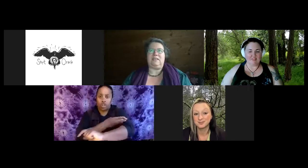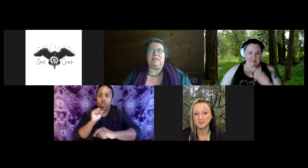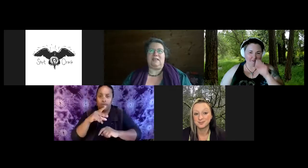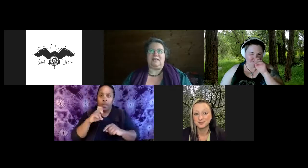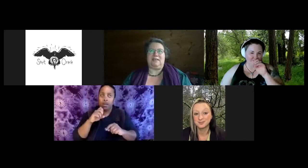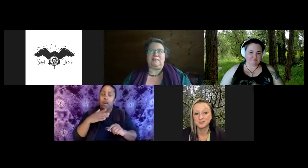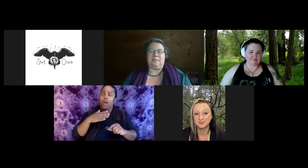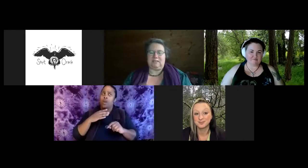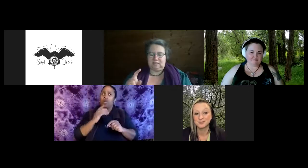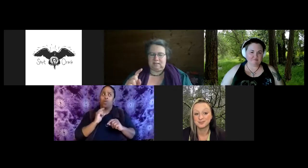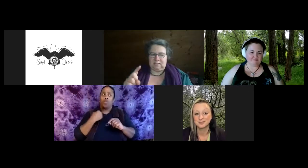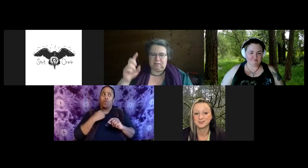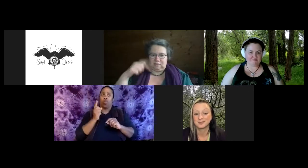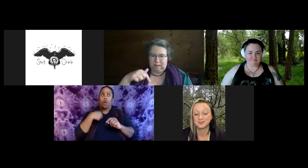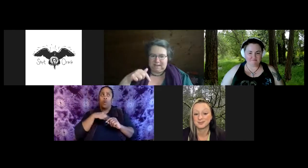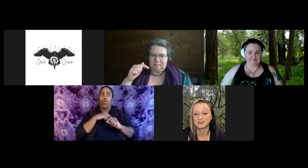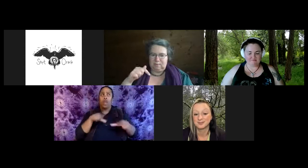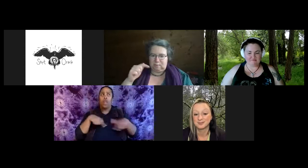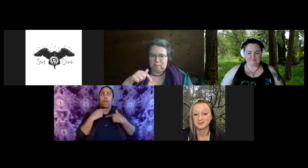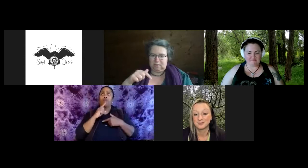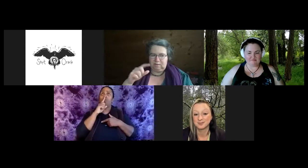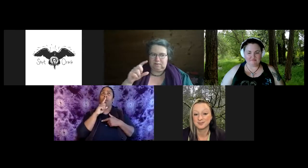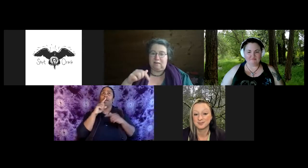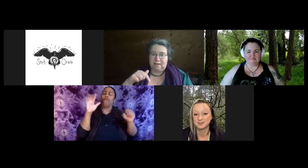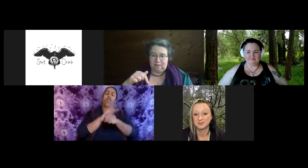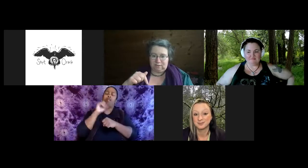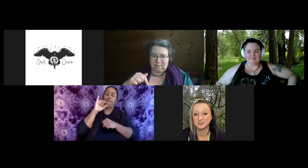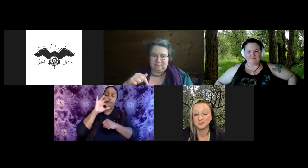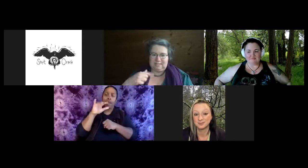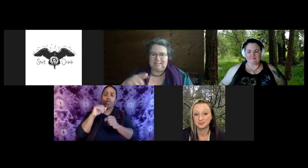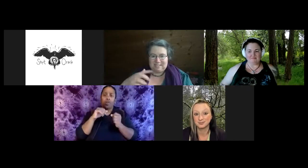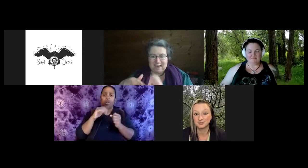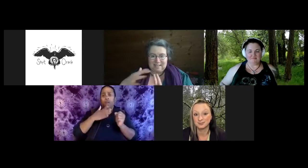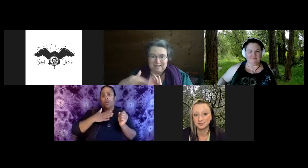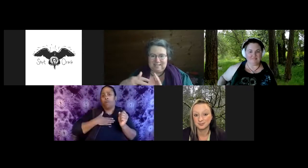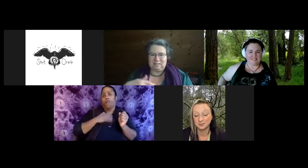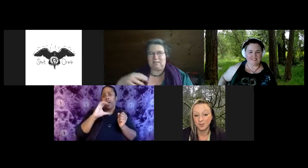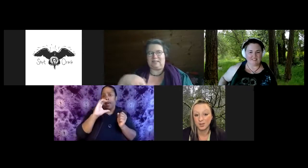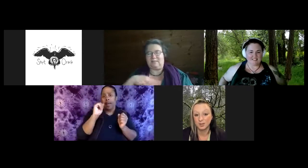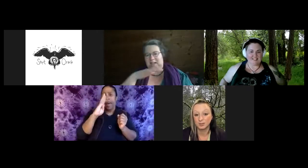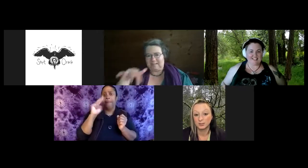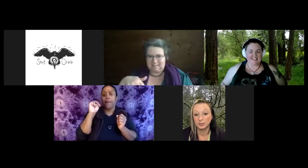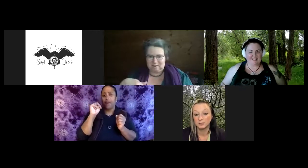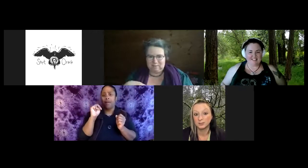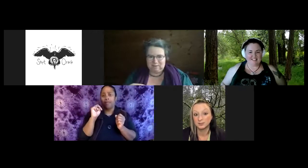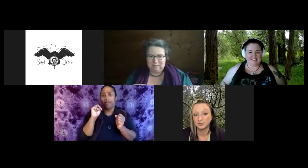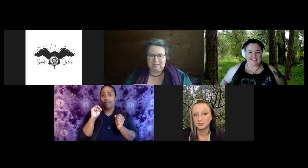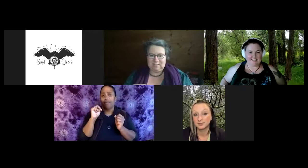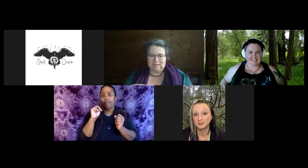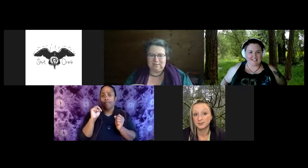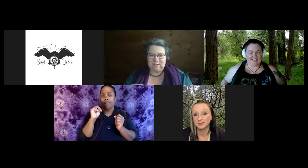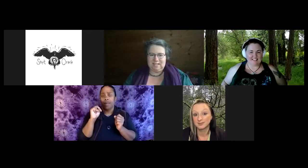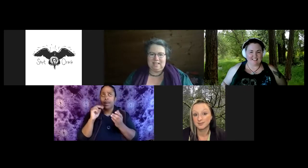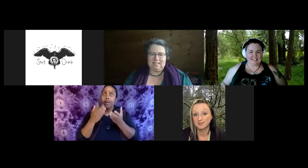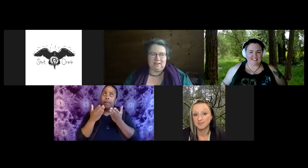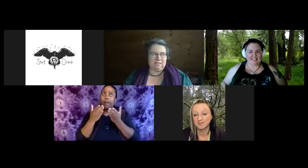live. And there's my cabin, which we will not rent out for a little bit just to check. Sort of like the idea is to temporarily move some